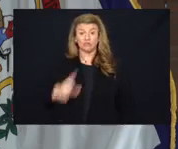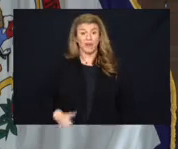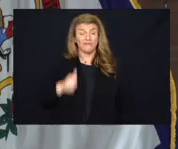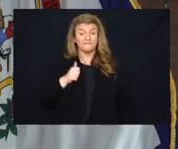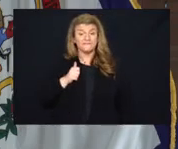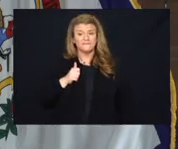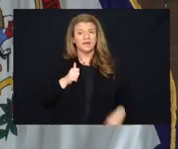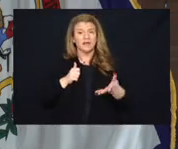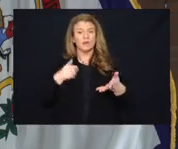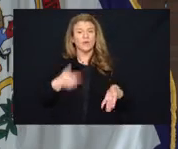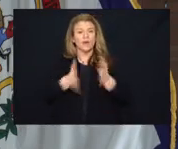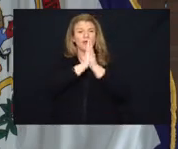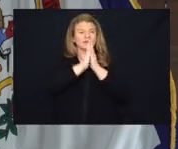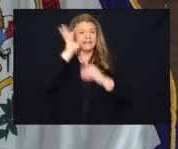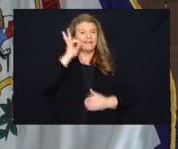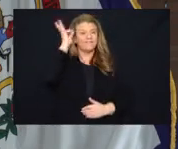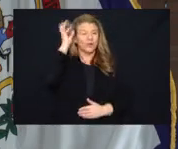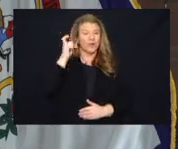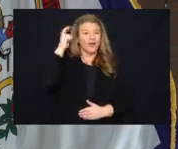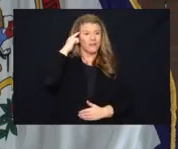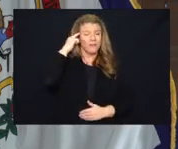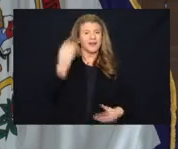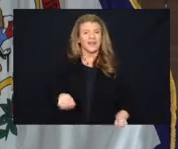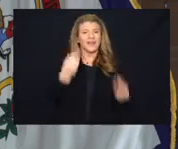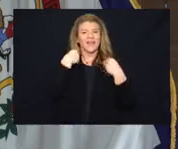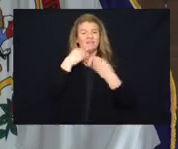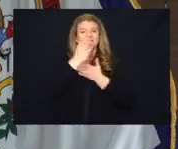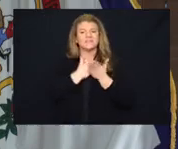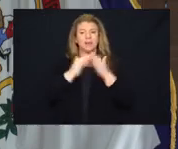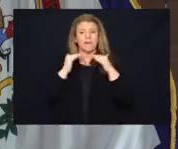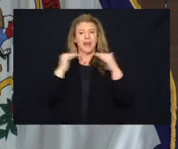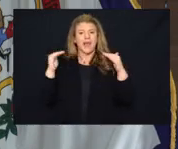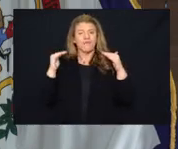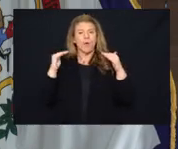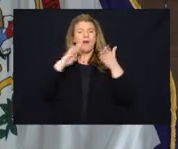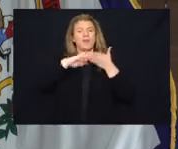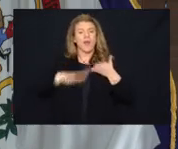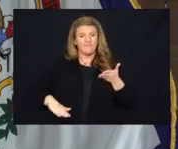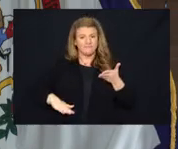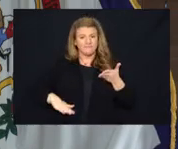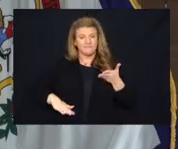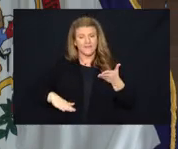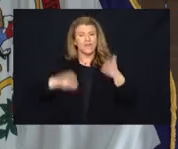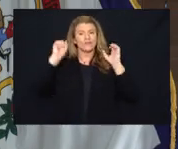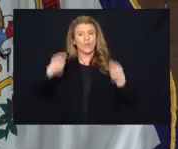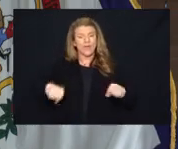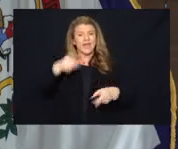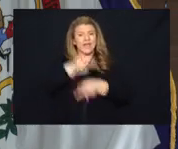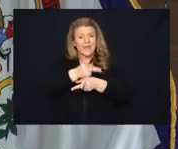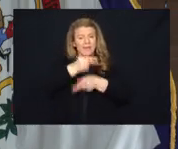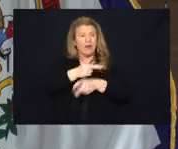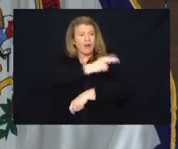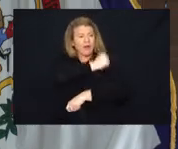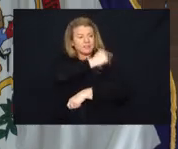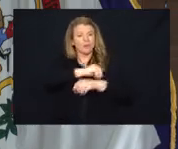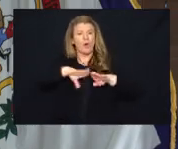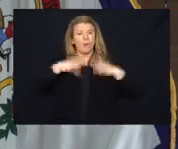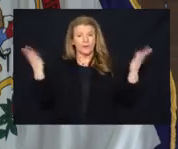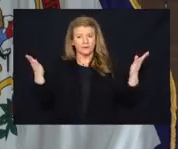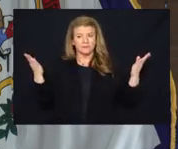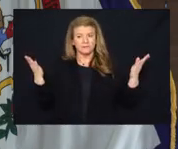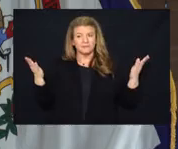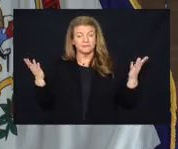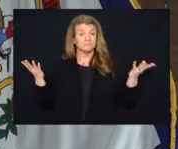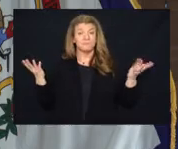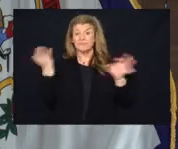we're asking the federal government to do is give us some level of relief that we can keep the hospital open. It's